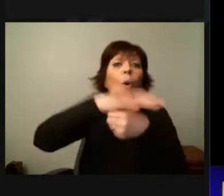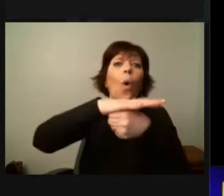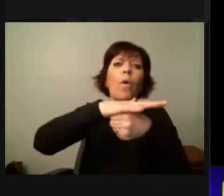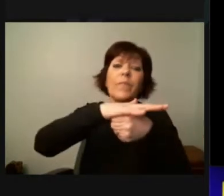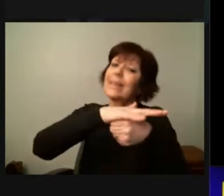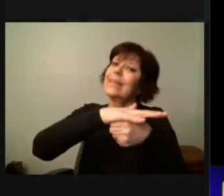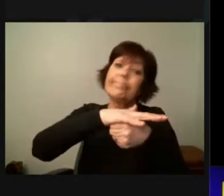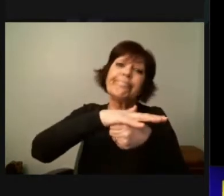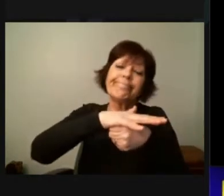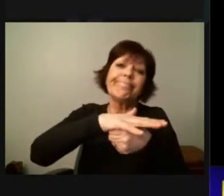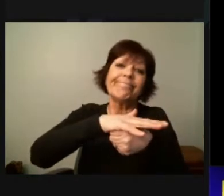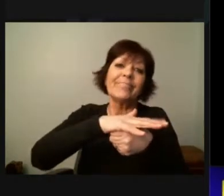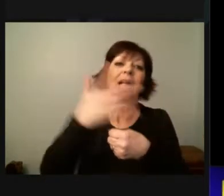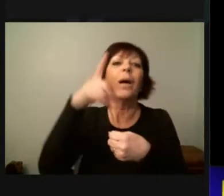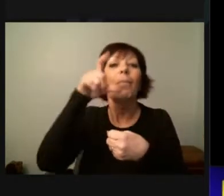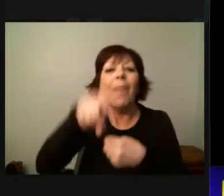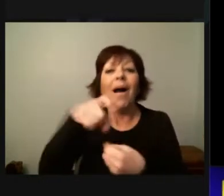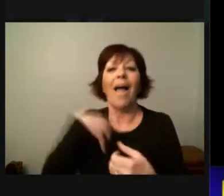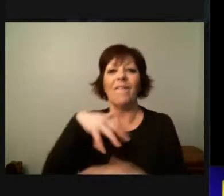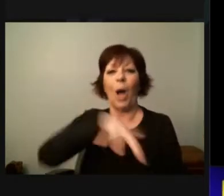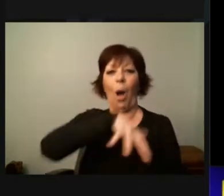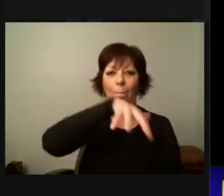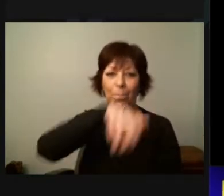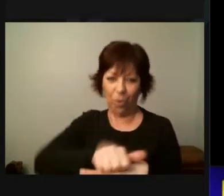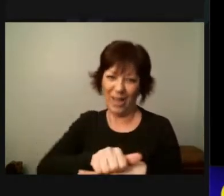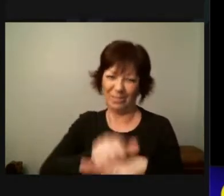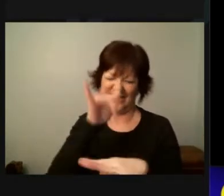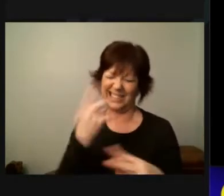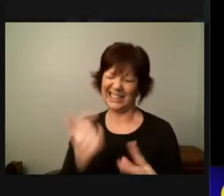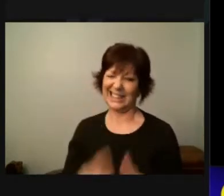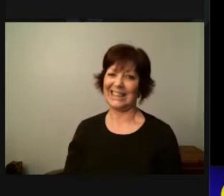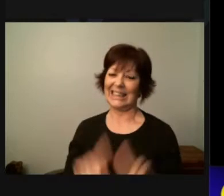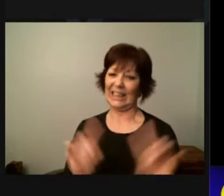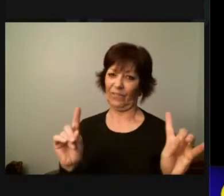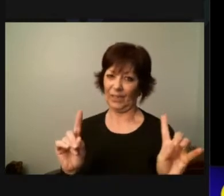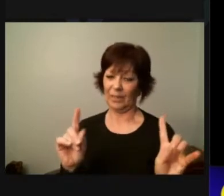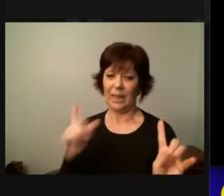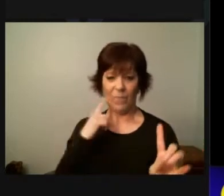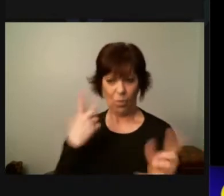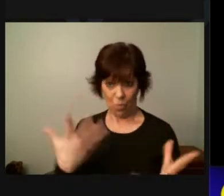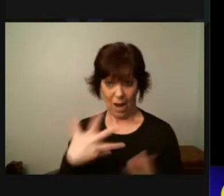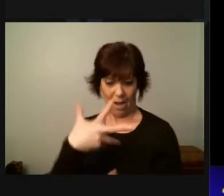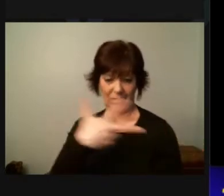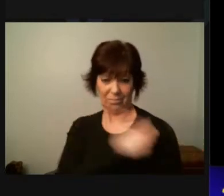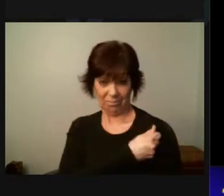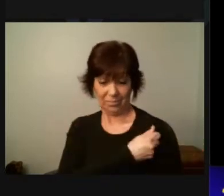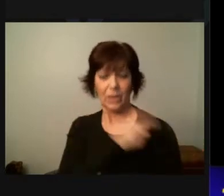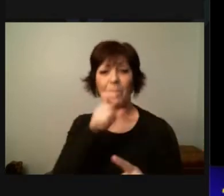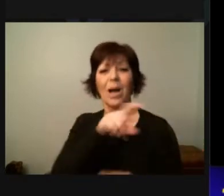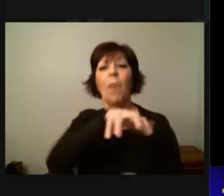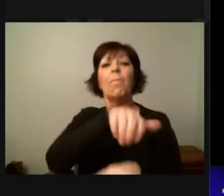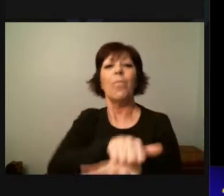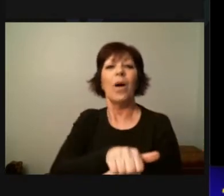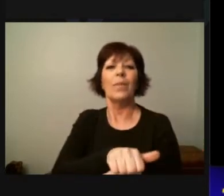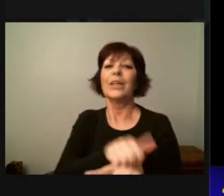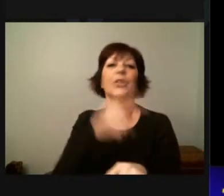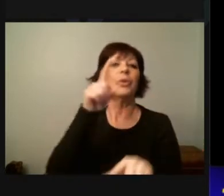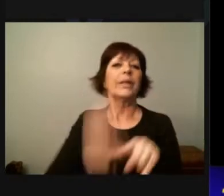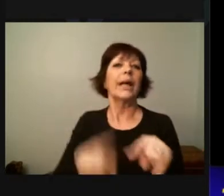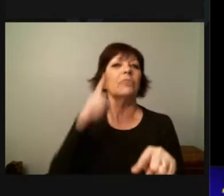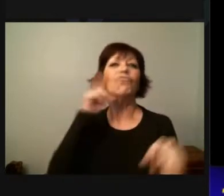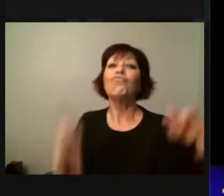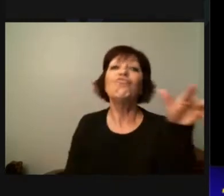vaccine because you need to make an appointment to get your COVID vaccination. You just can't go